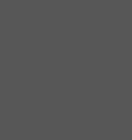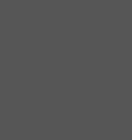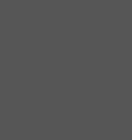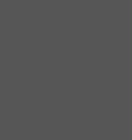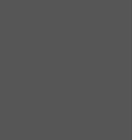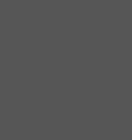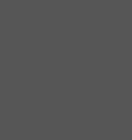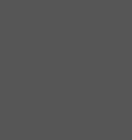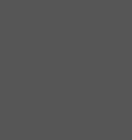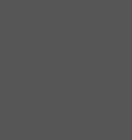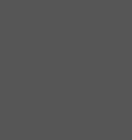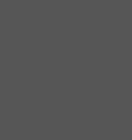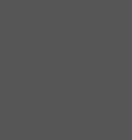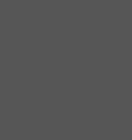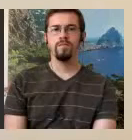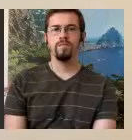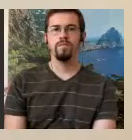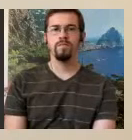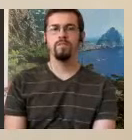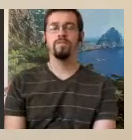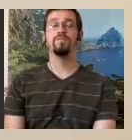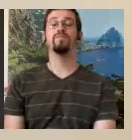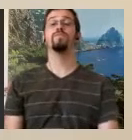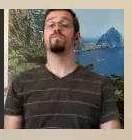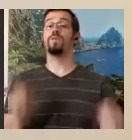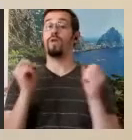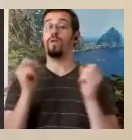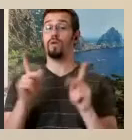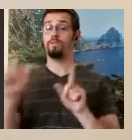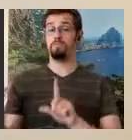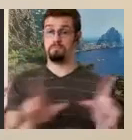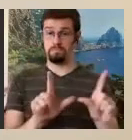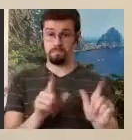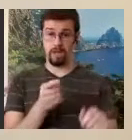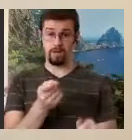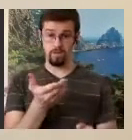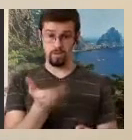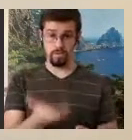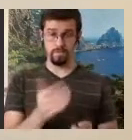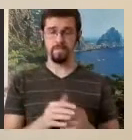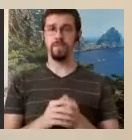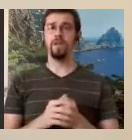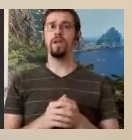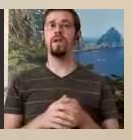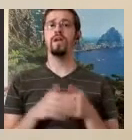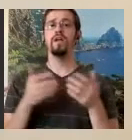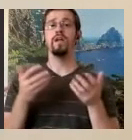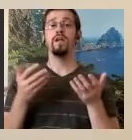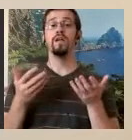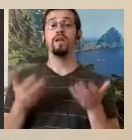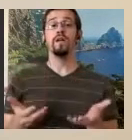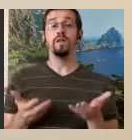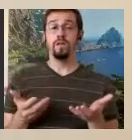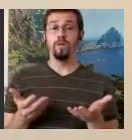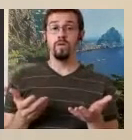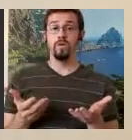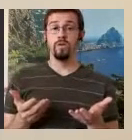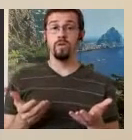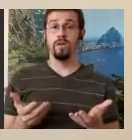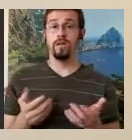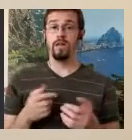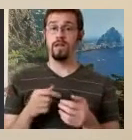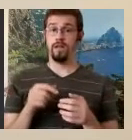Okay. Okay, back to you. I think that's fine. Yeah, and so the 10 active sign puddles that